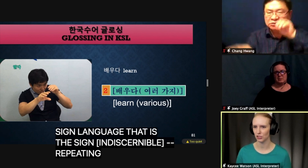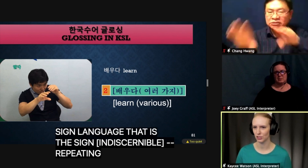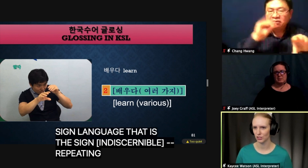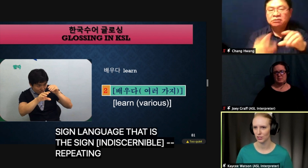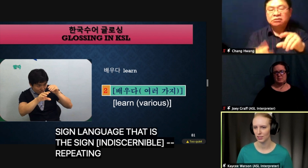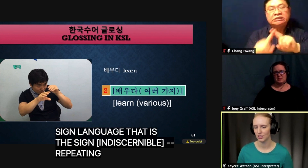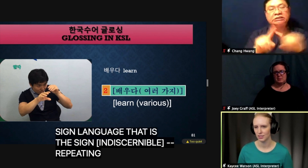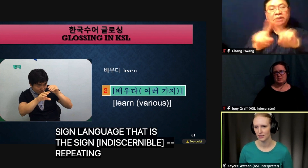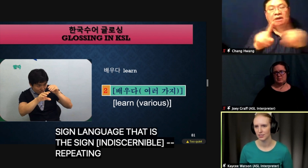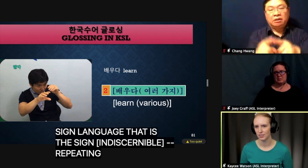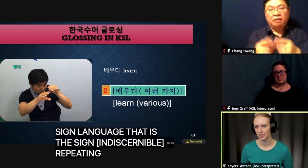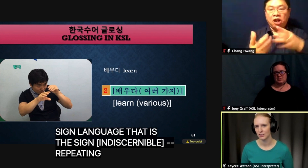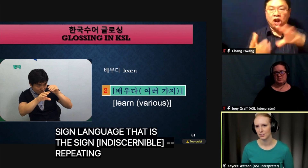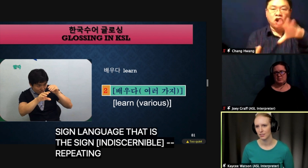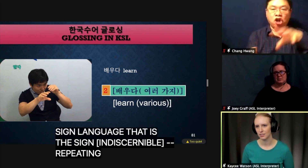written language?